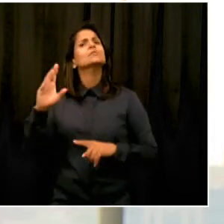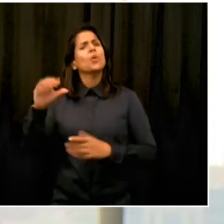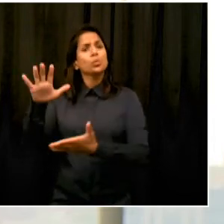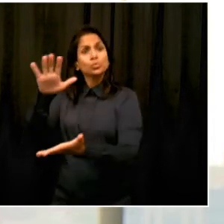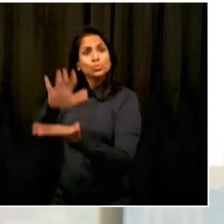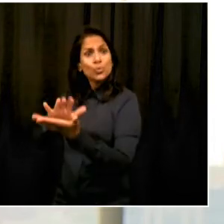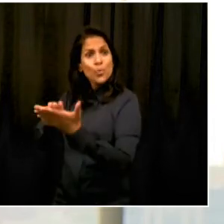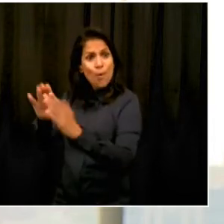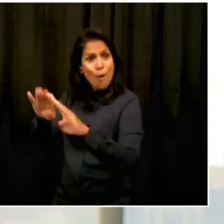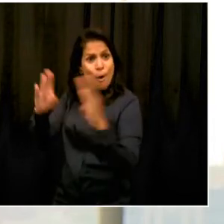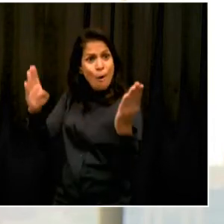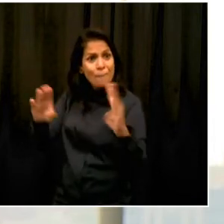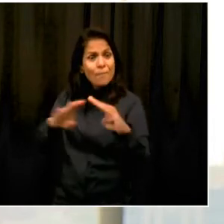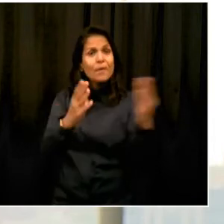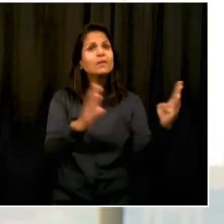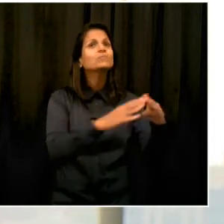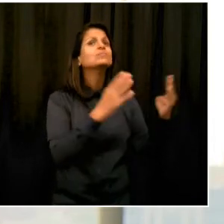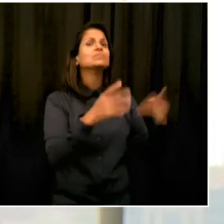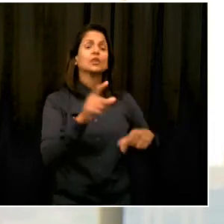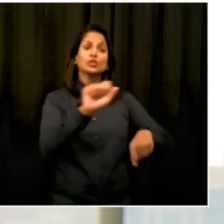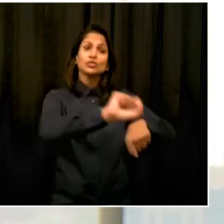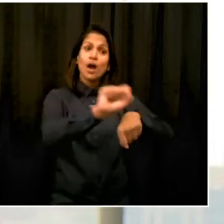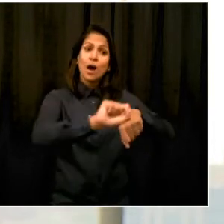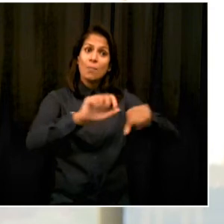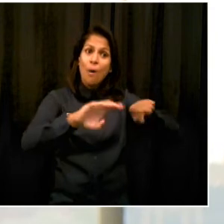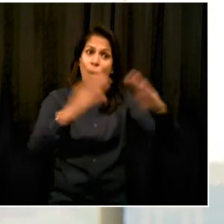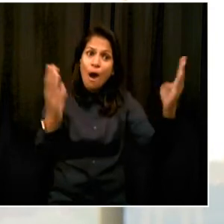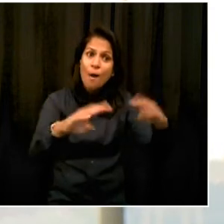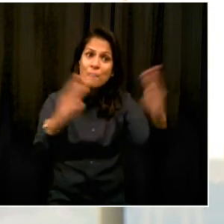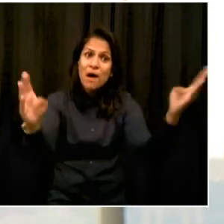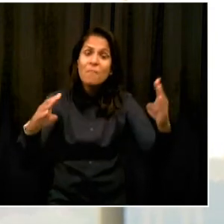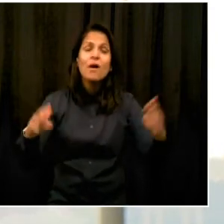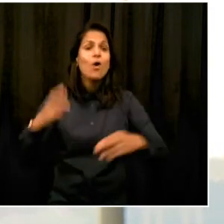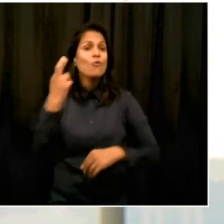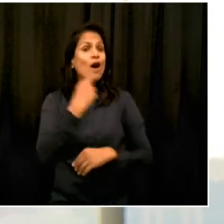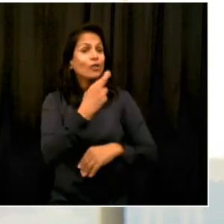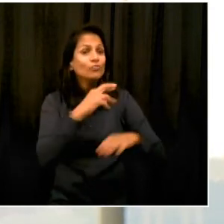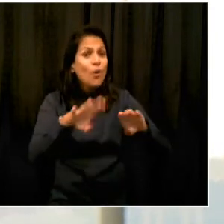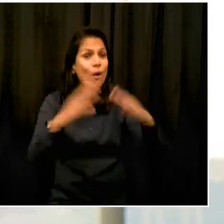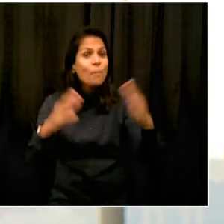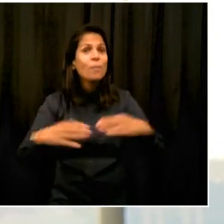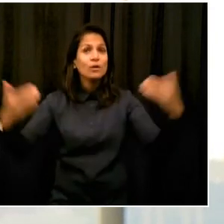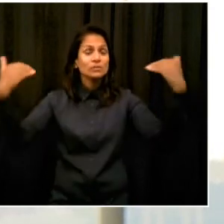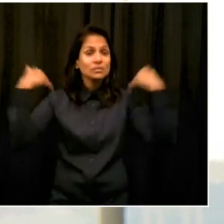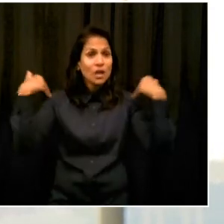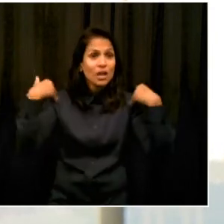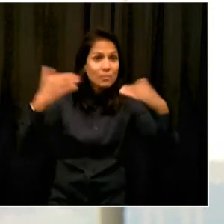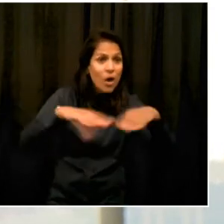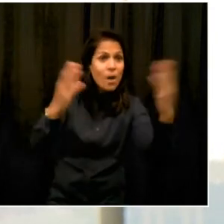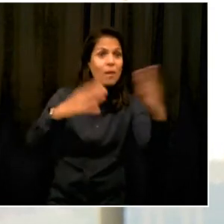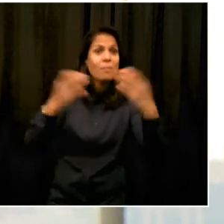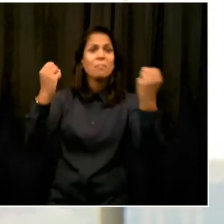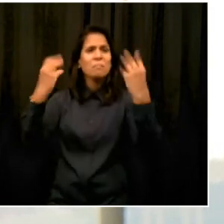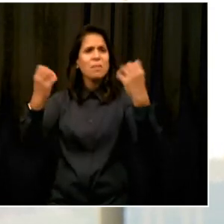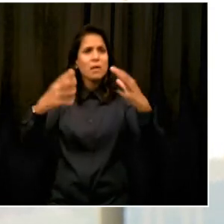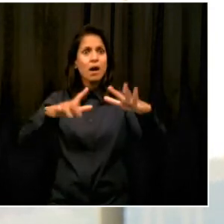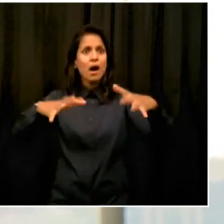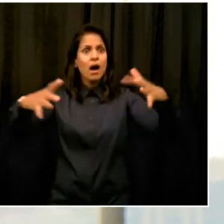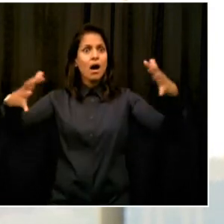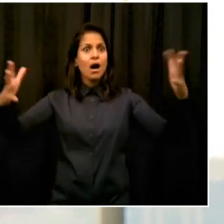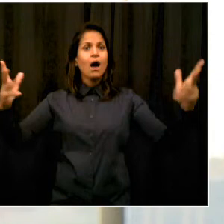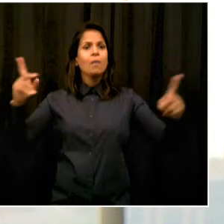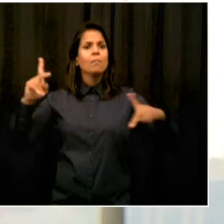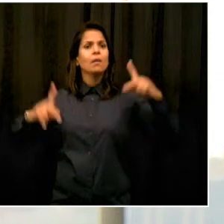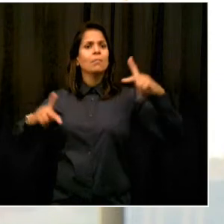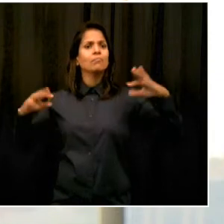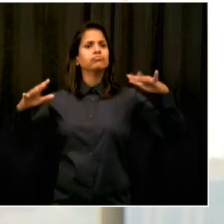things that many doubted. They're happening one after another because